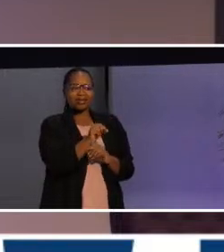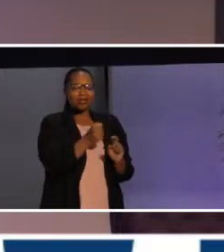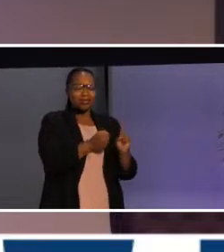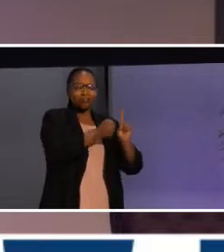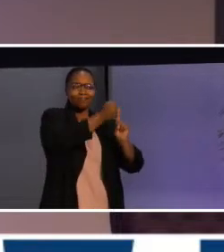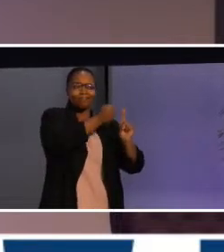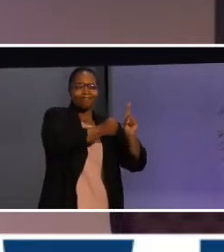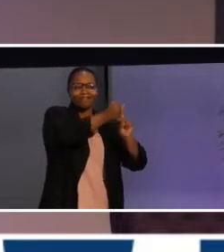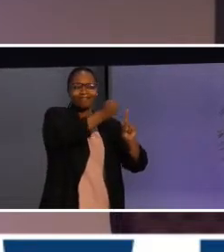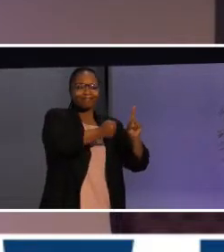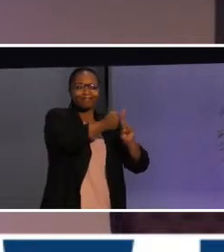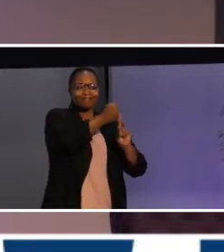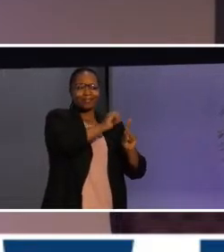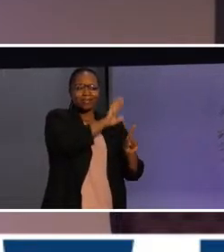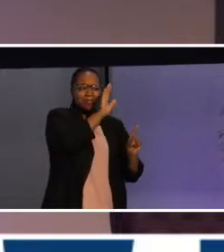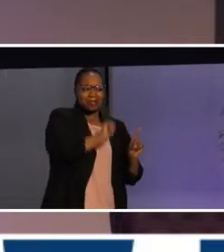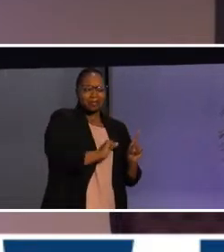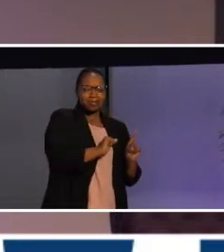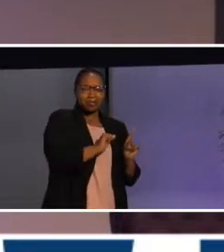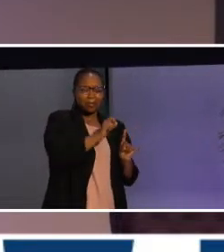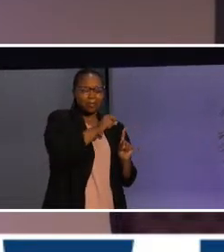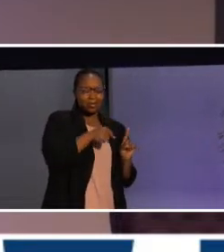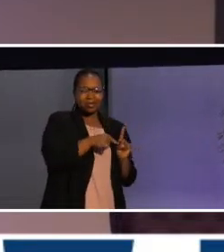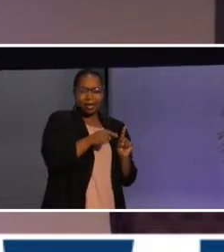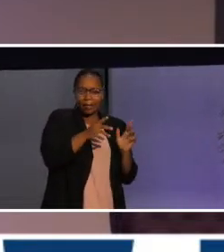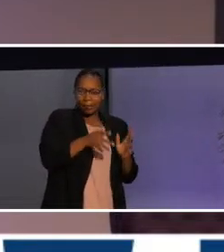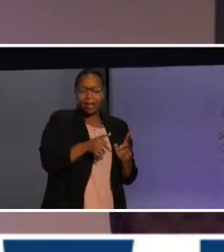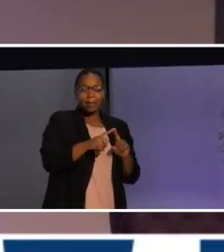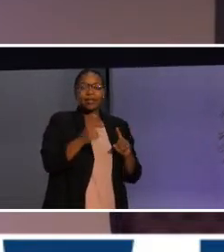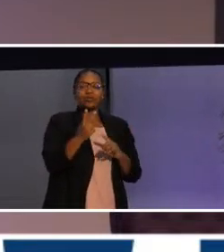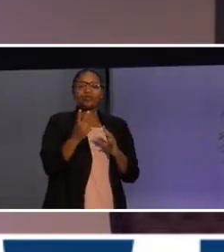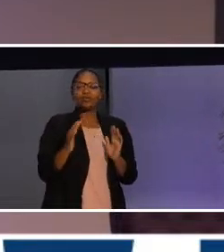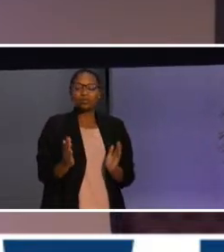deeply influenced leaders like Marcus Garvey.